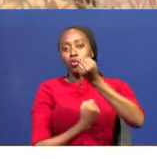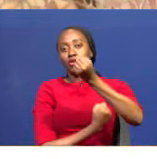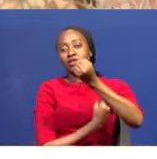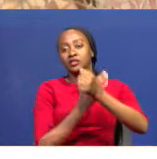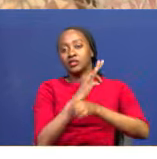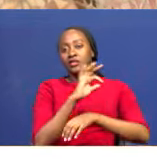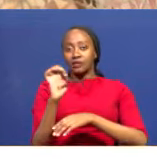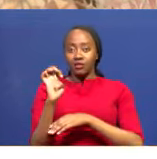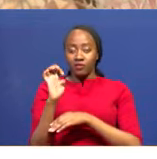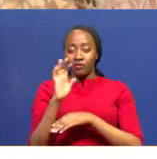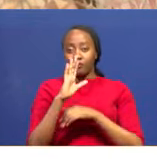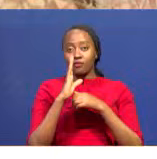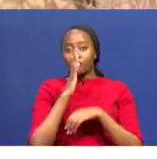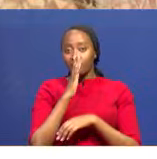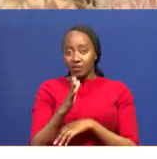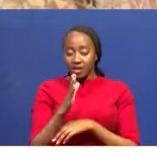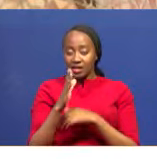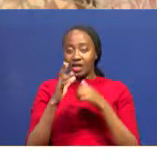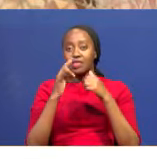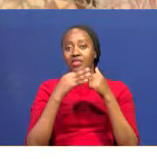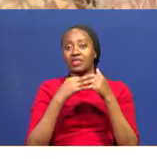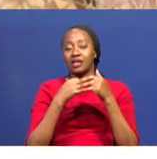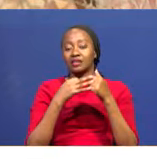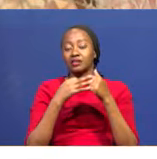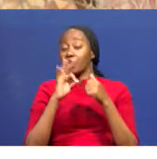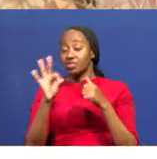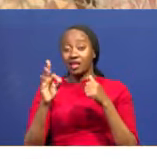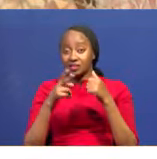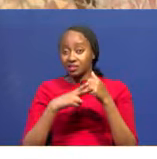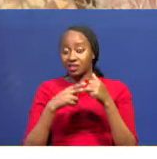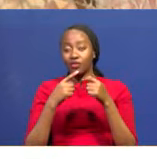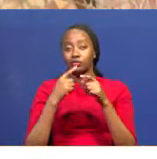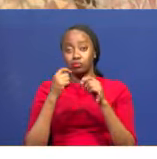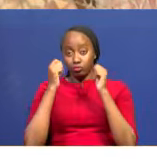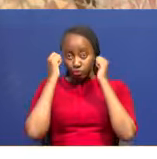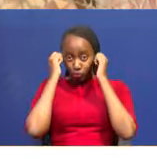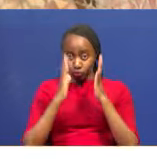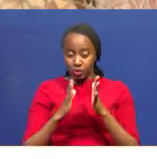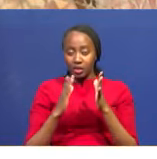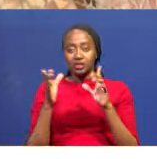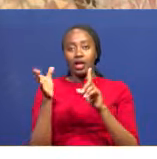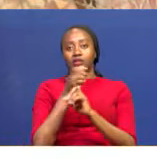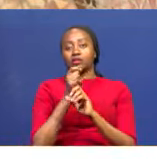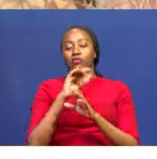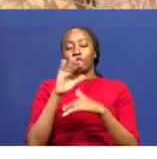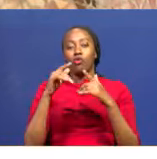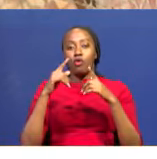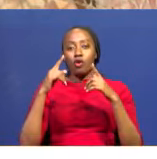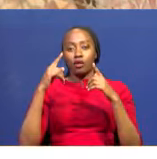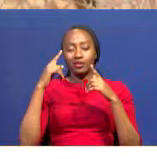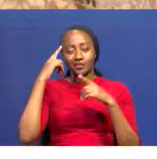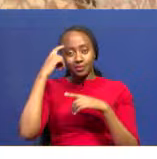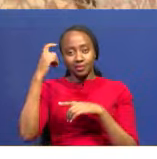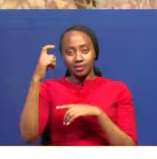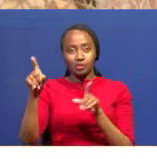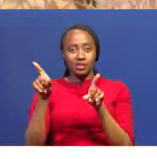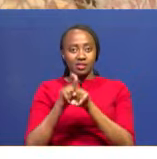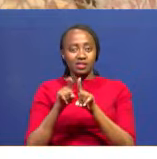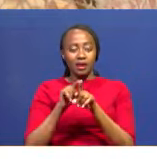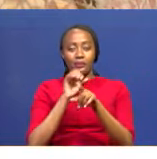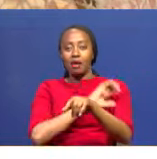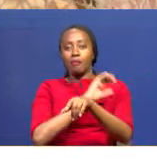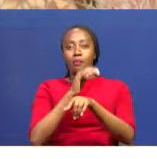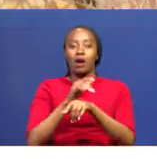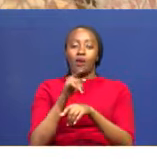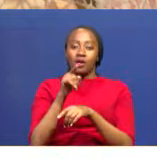than 537 students, ensuring they achieved their dreams. This single vision of empowerment through